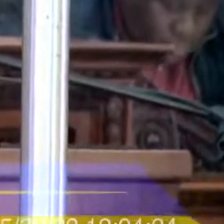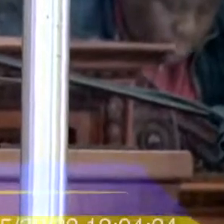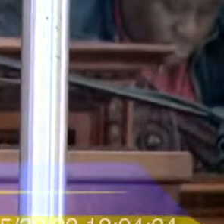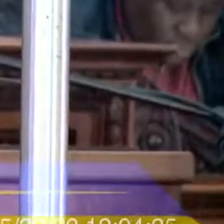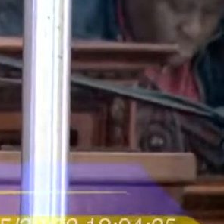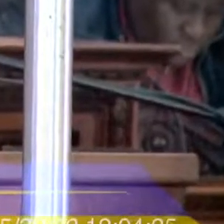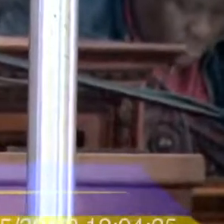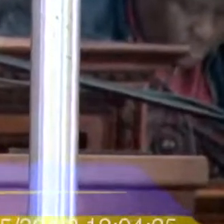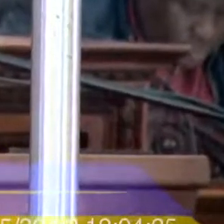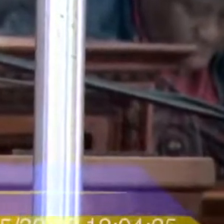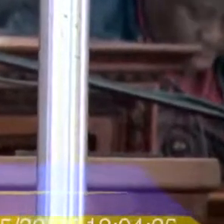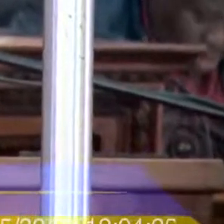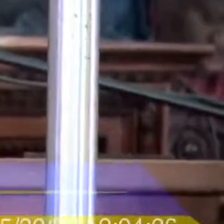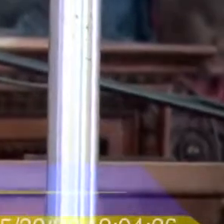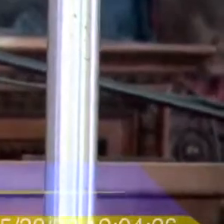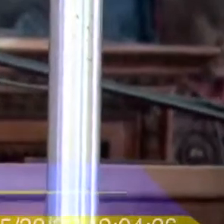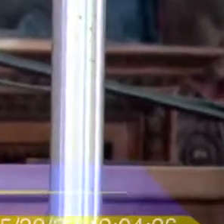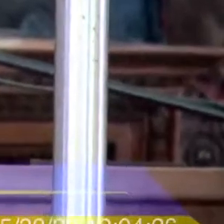how